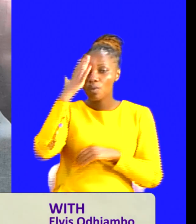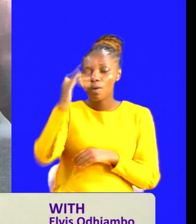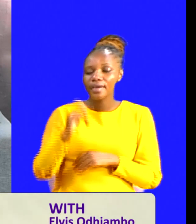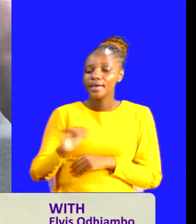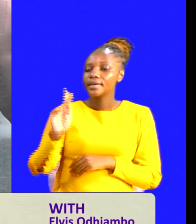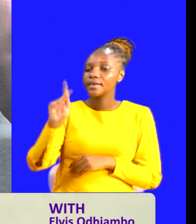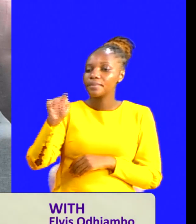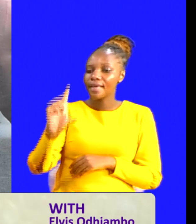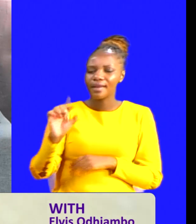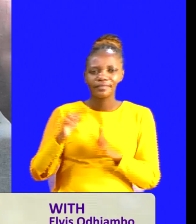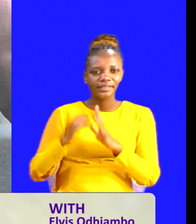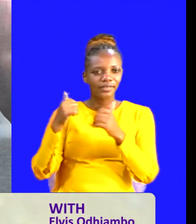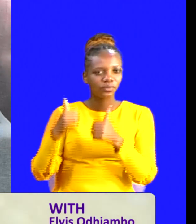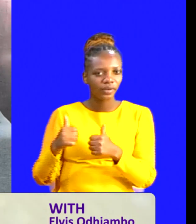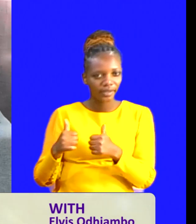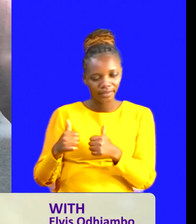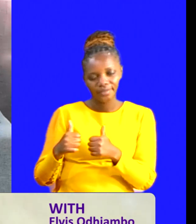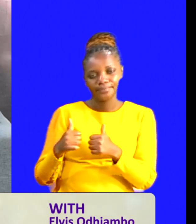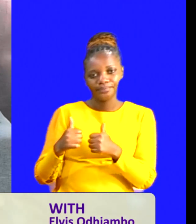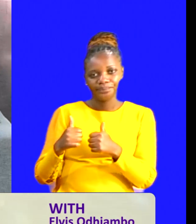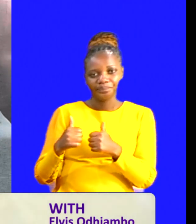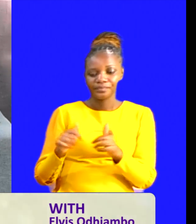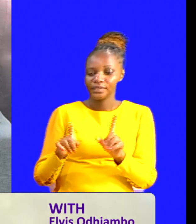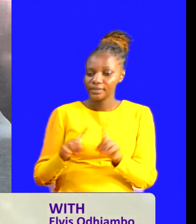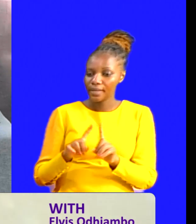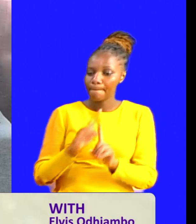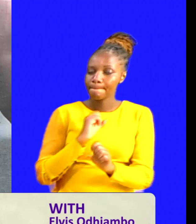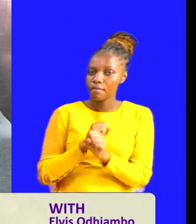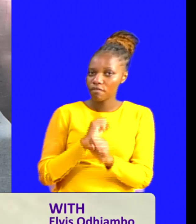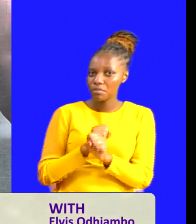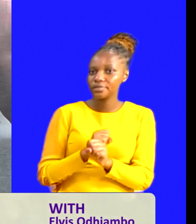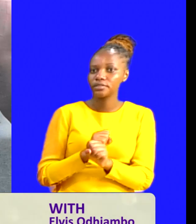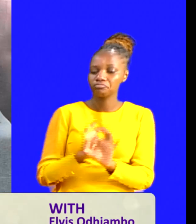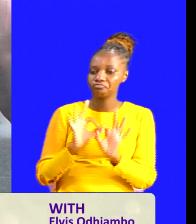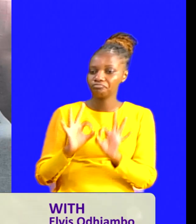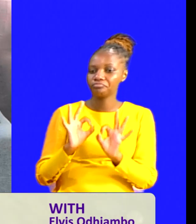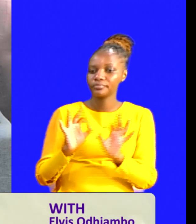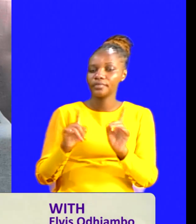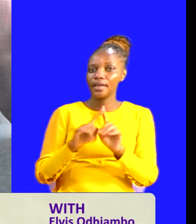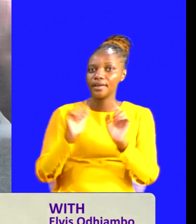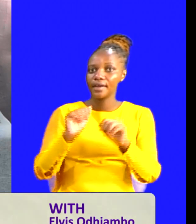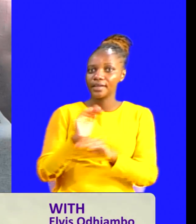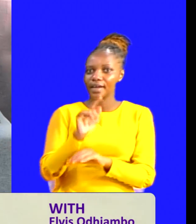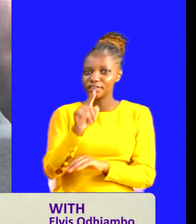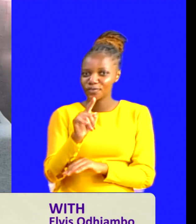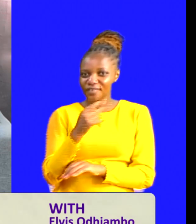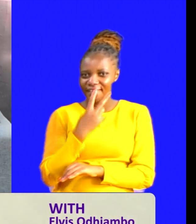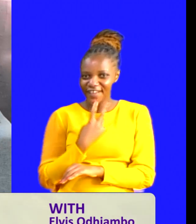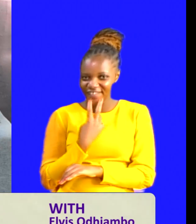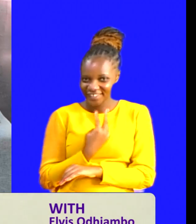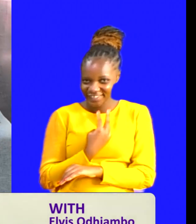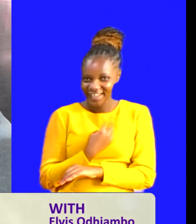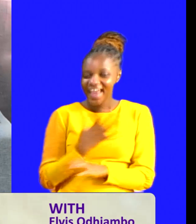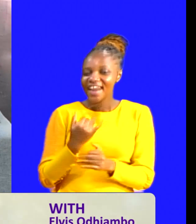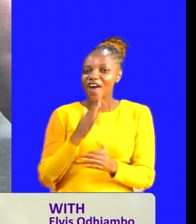has started this season because as far as you know performance is concerned, I can ask you, Elvis, now